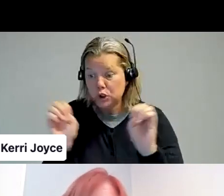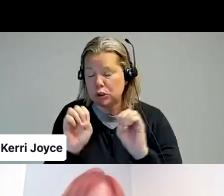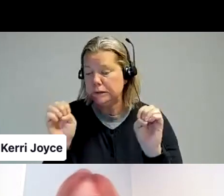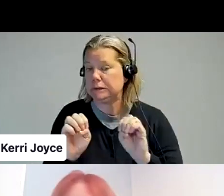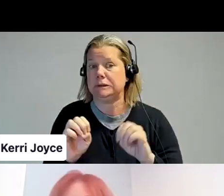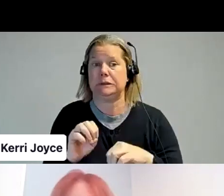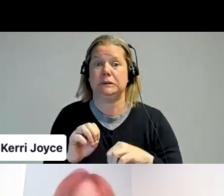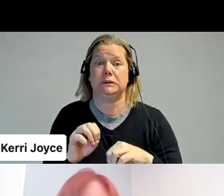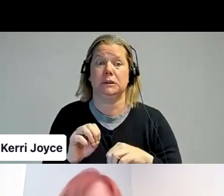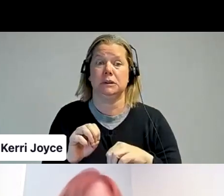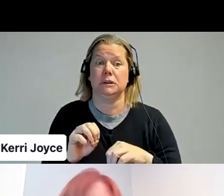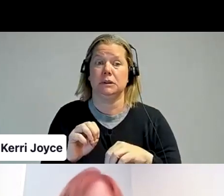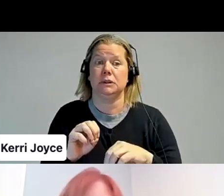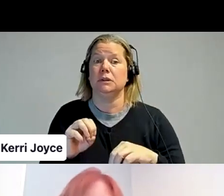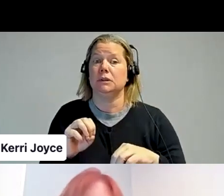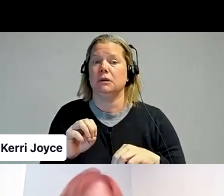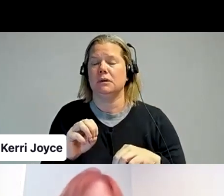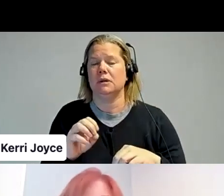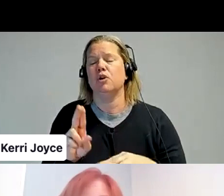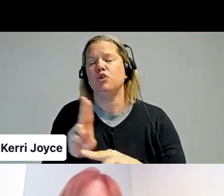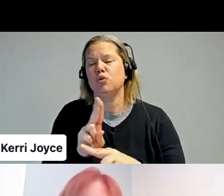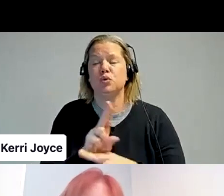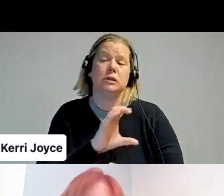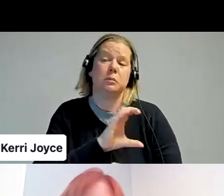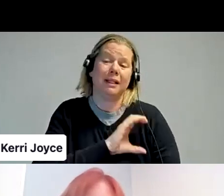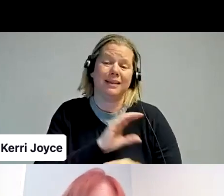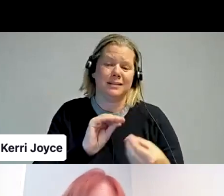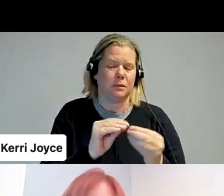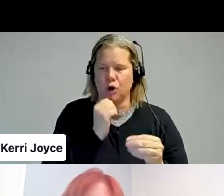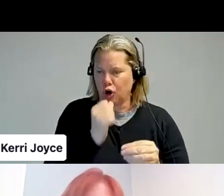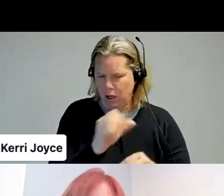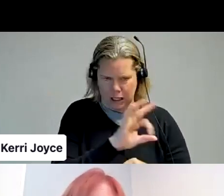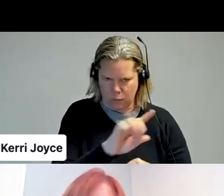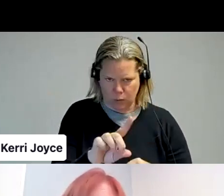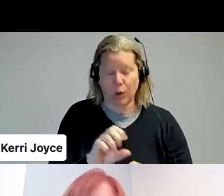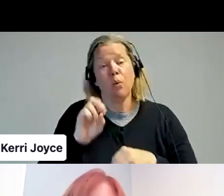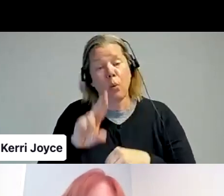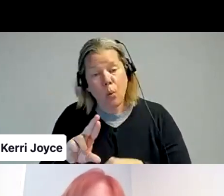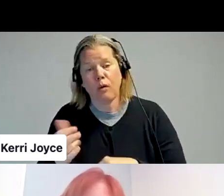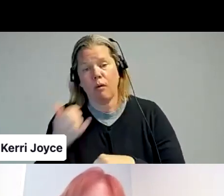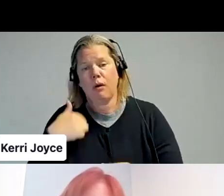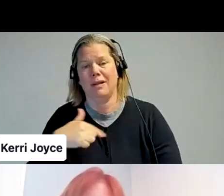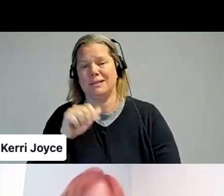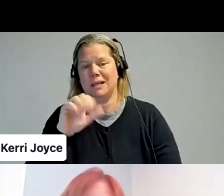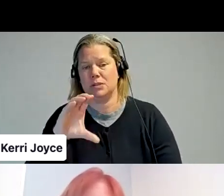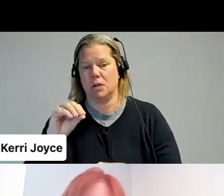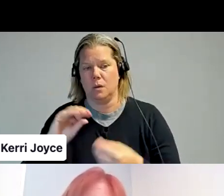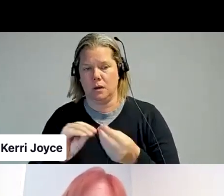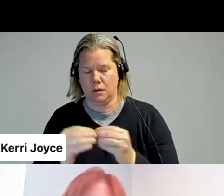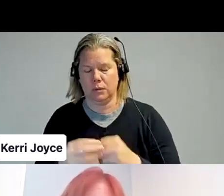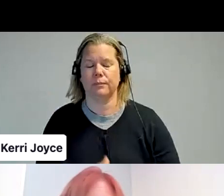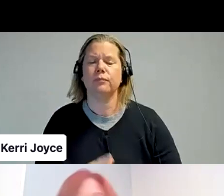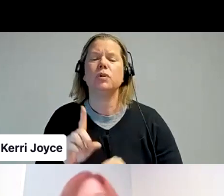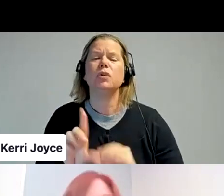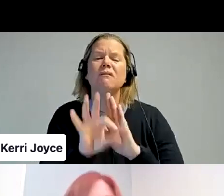non-emergency, use the non-emergency police number, or you can call the ACO line. ACO numbers can typically be